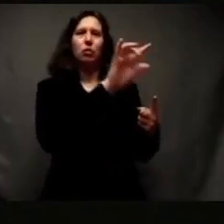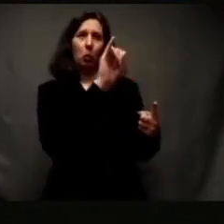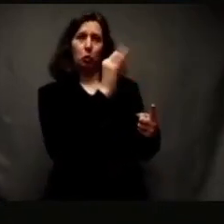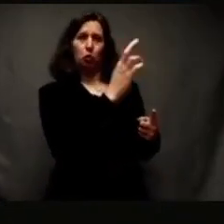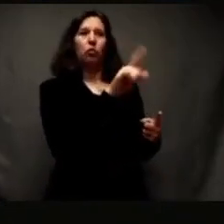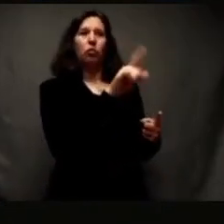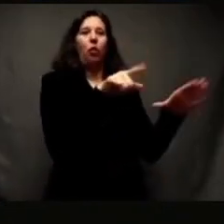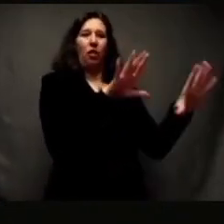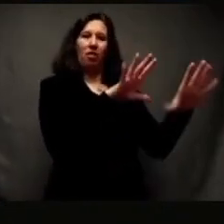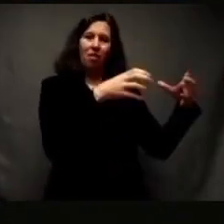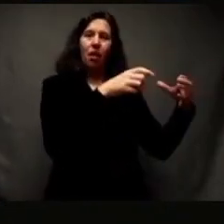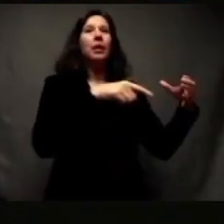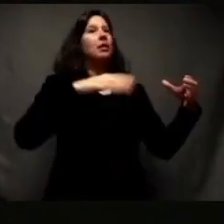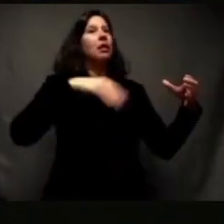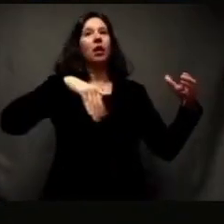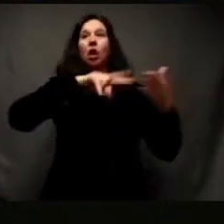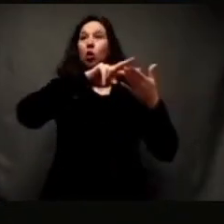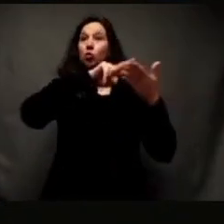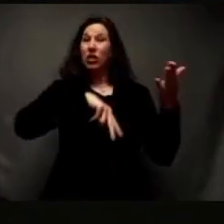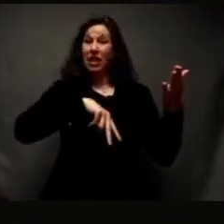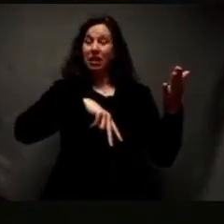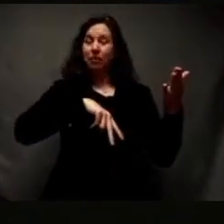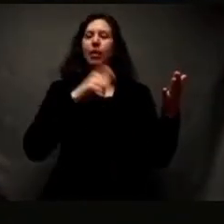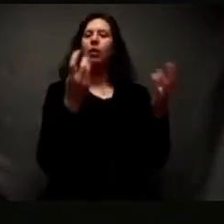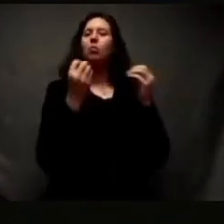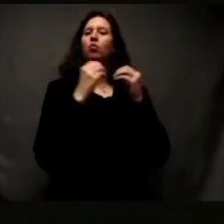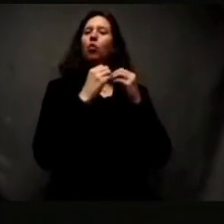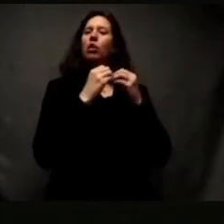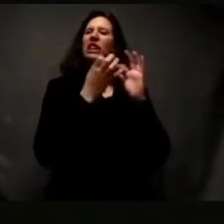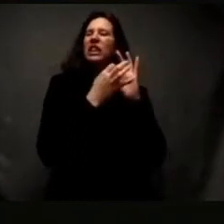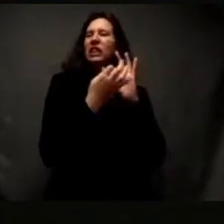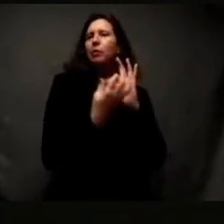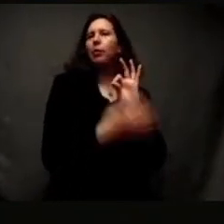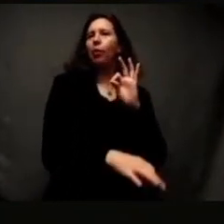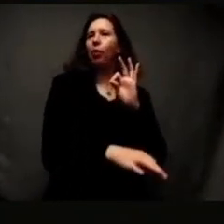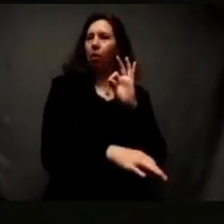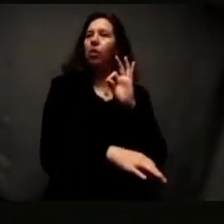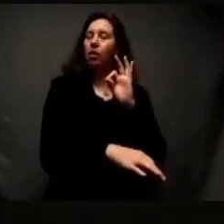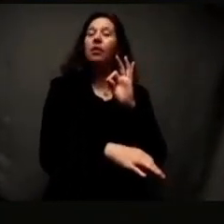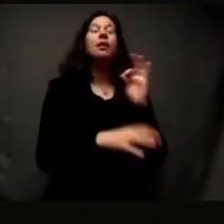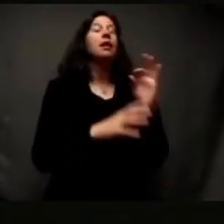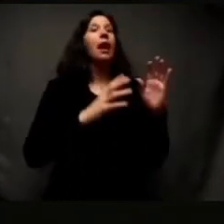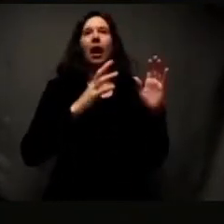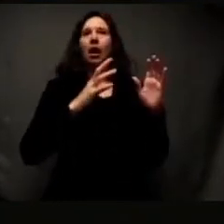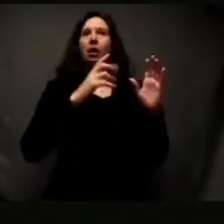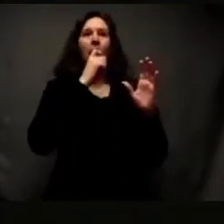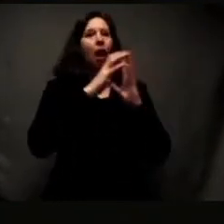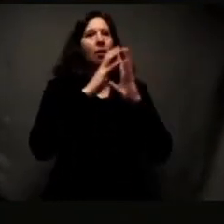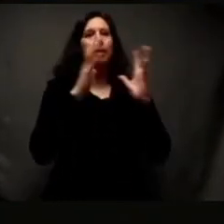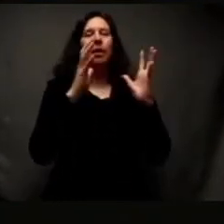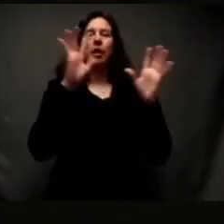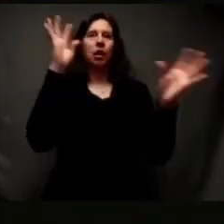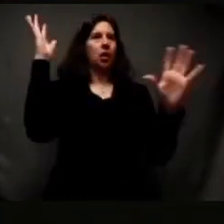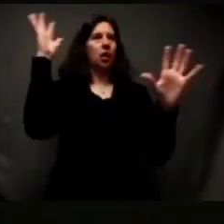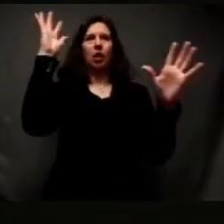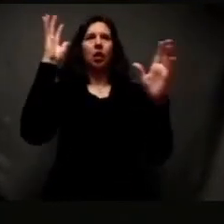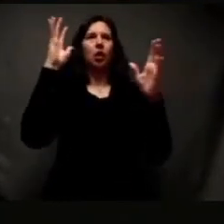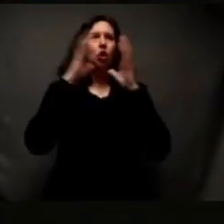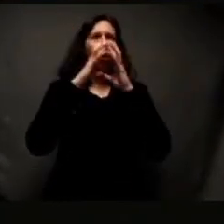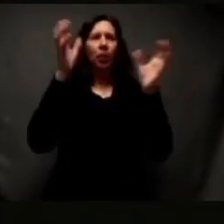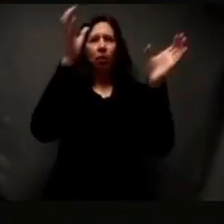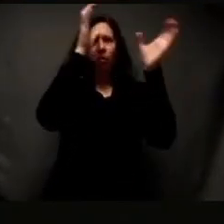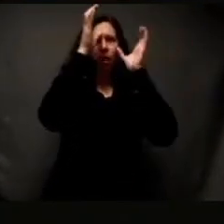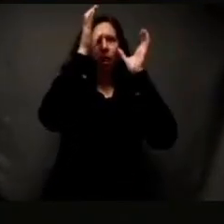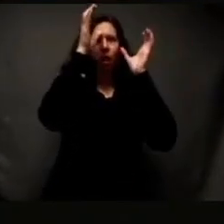weren't able to read yet, maybe needed a little more simplifying, and maybe didn't need as many distractions and complex concepts